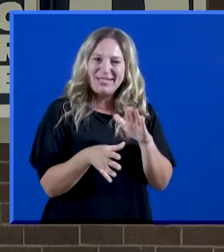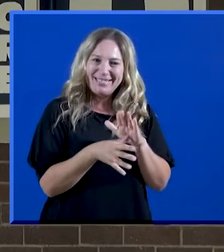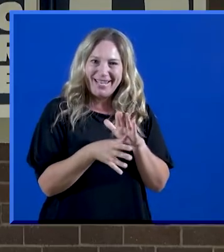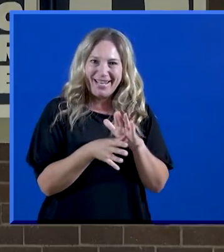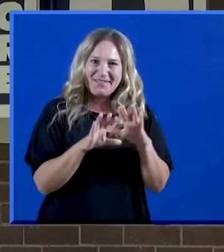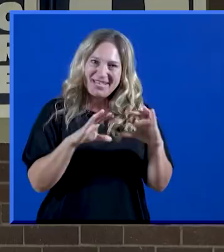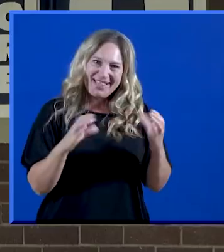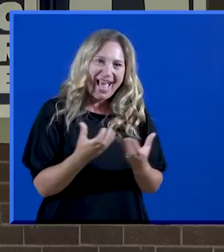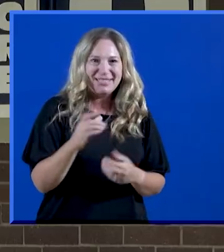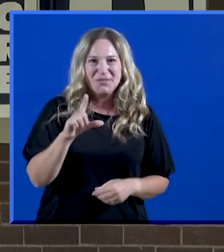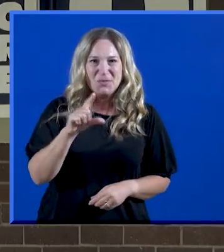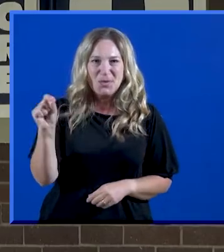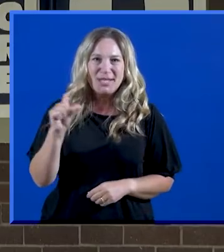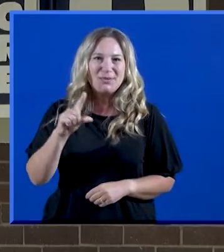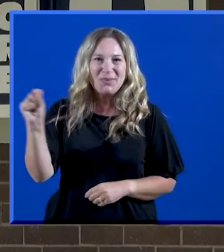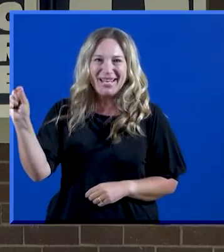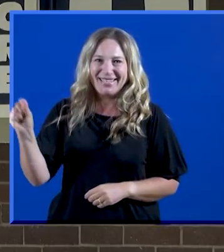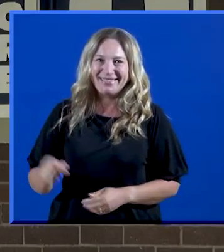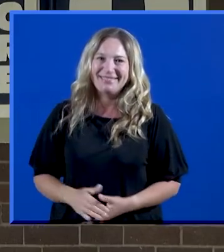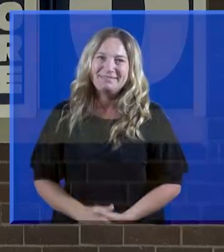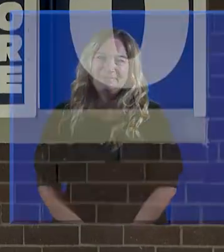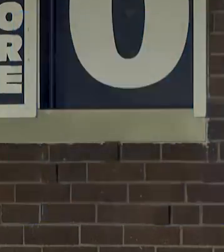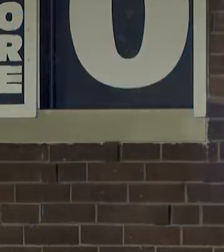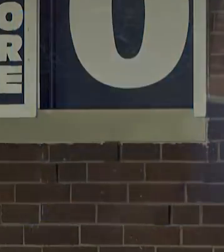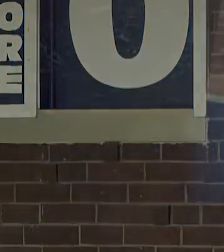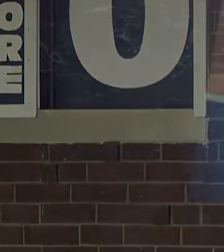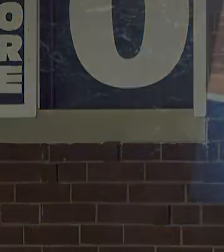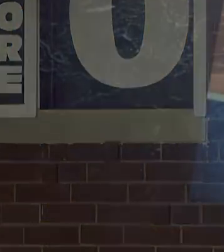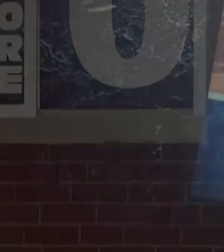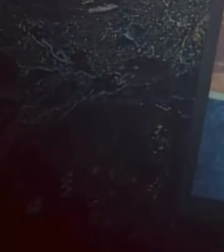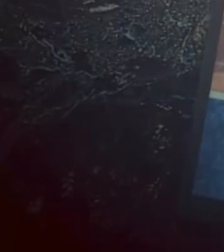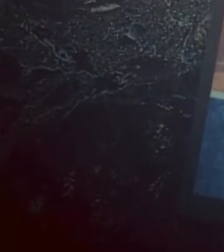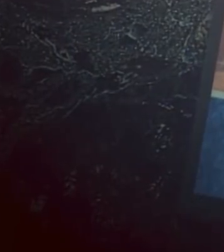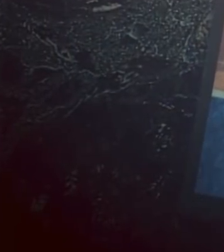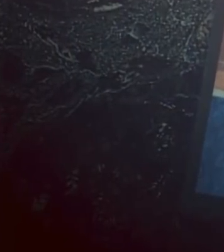to the graduating seniors of the class of 2020.